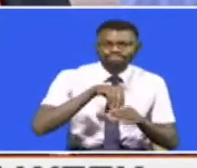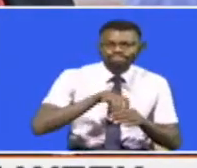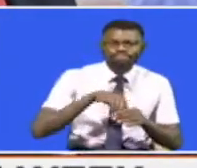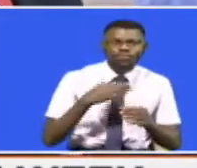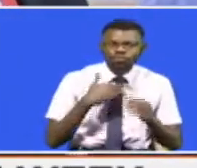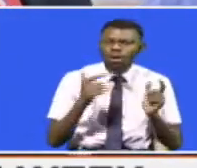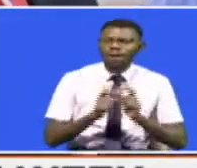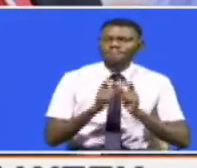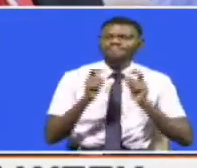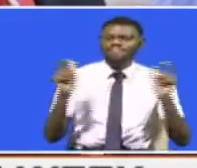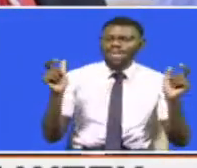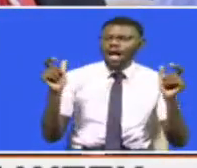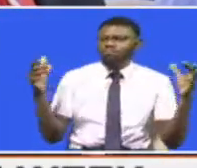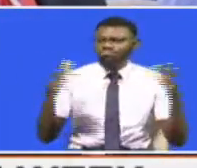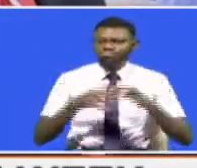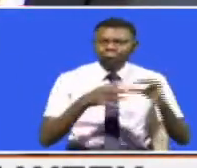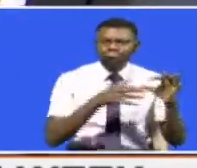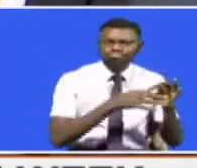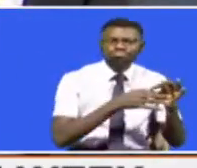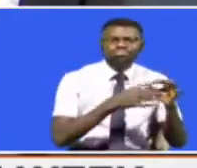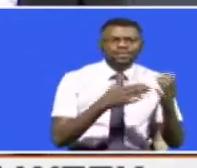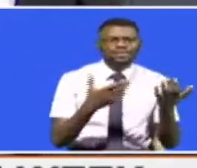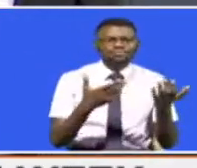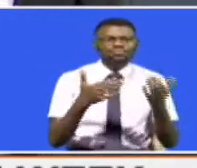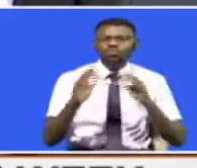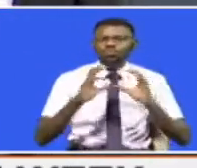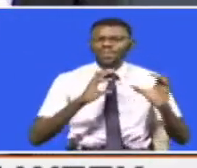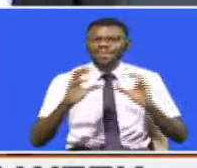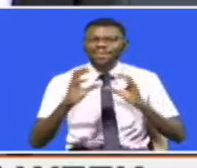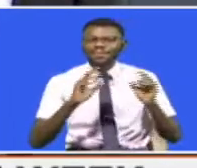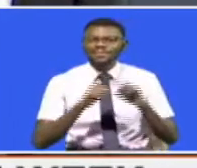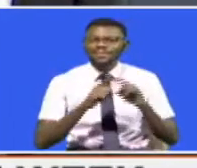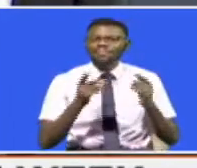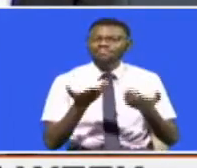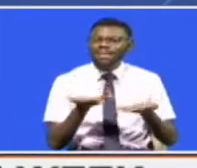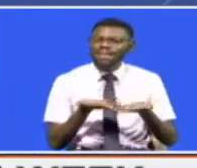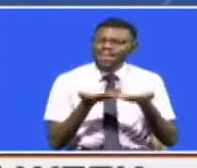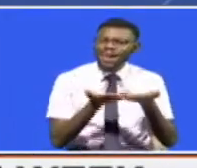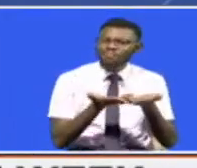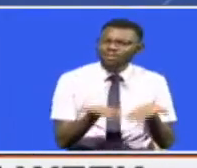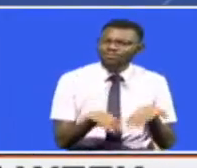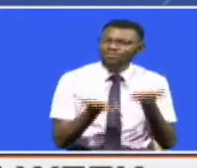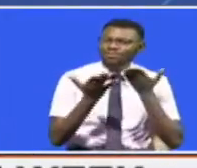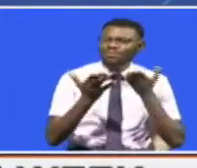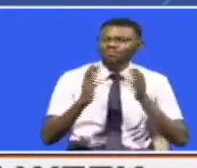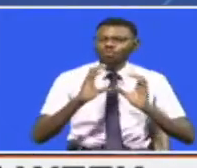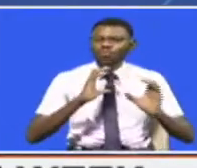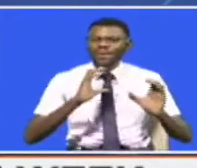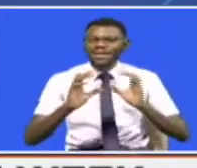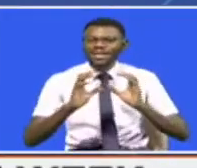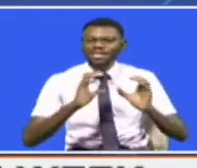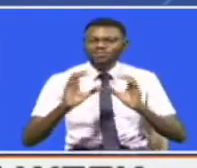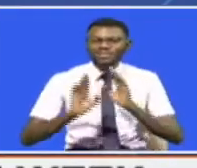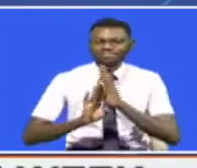in the region connectivity and spur economic development of the countries. It's a substantial investment,